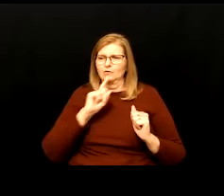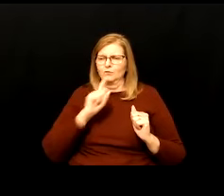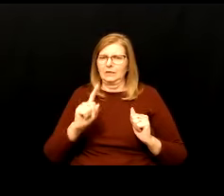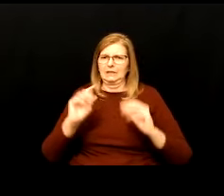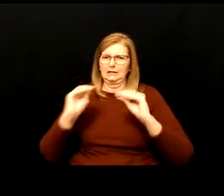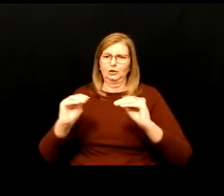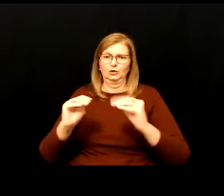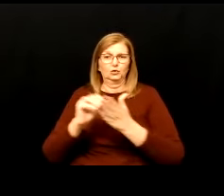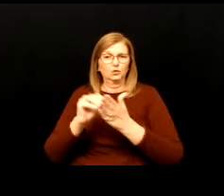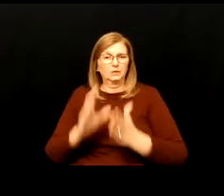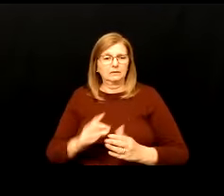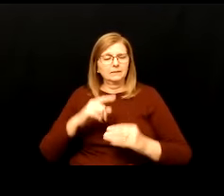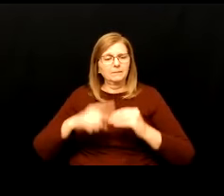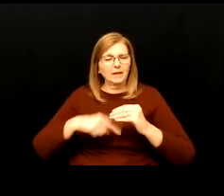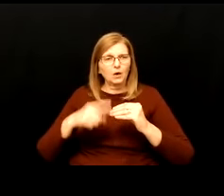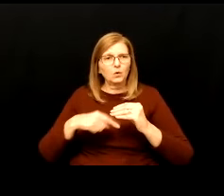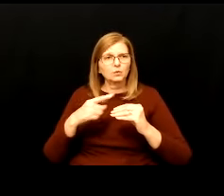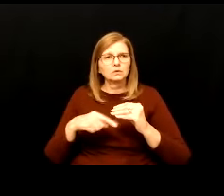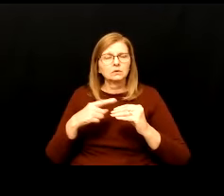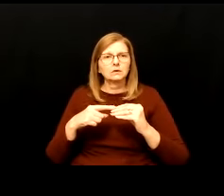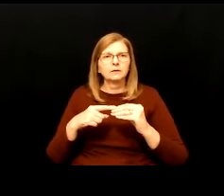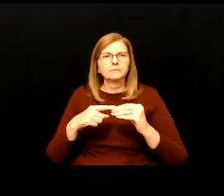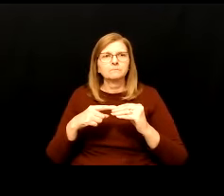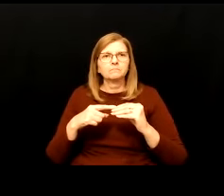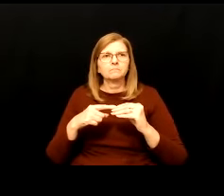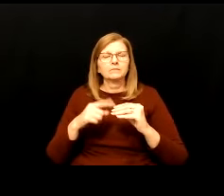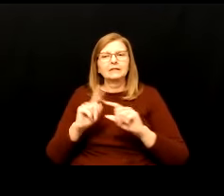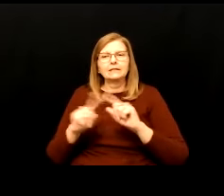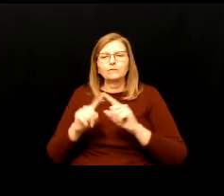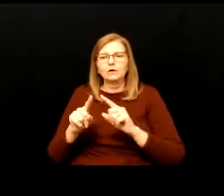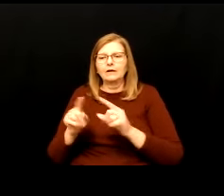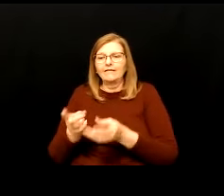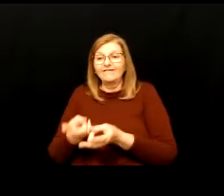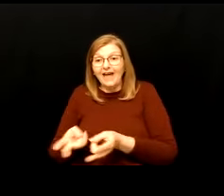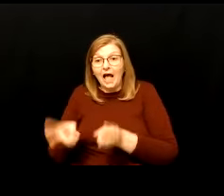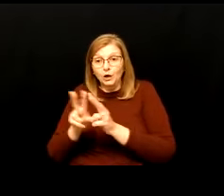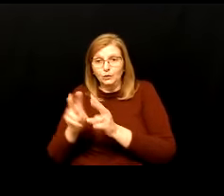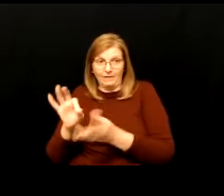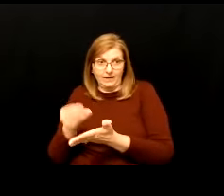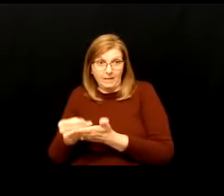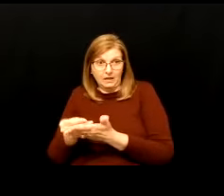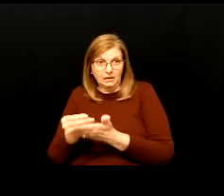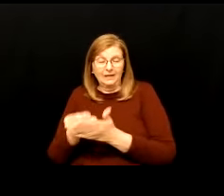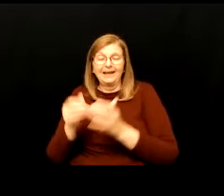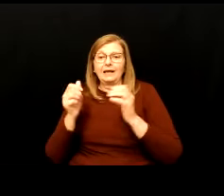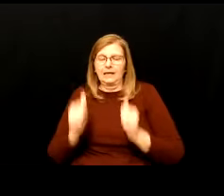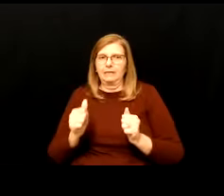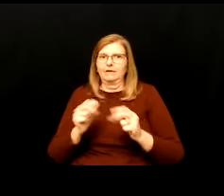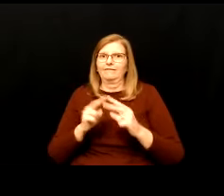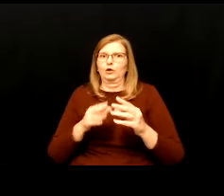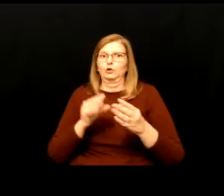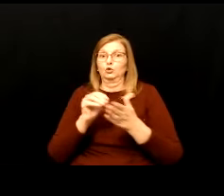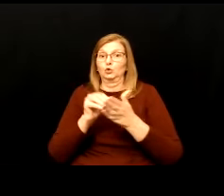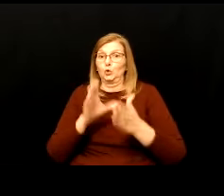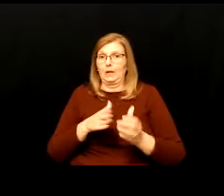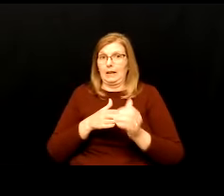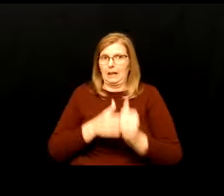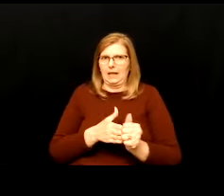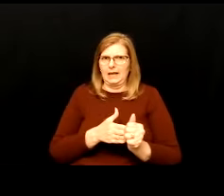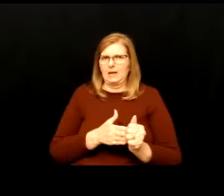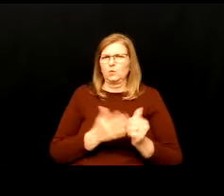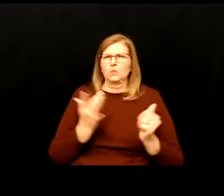students about different values of money, and it can be very student-led in that it